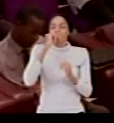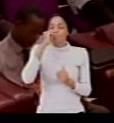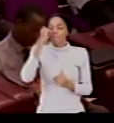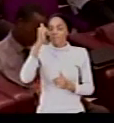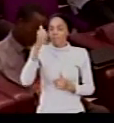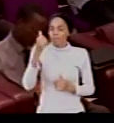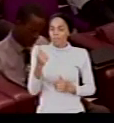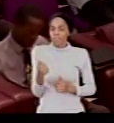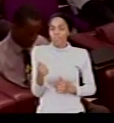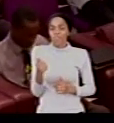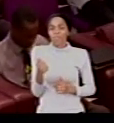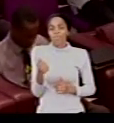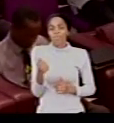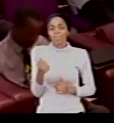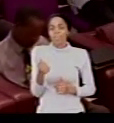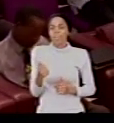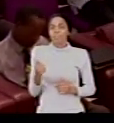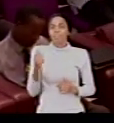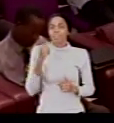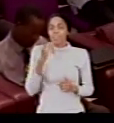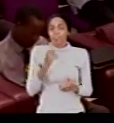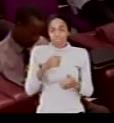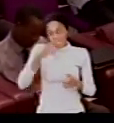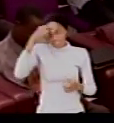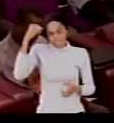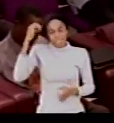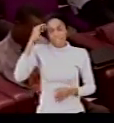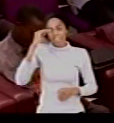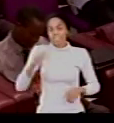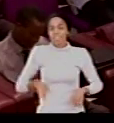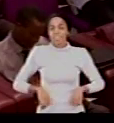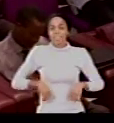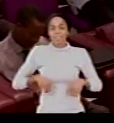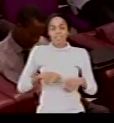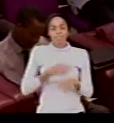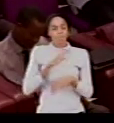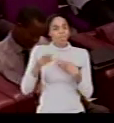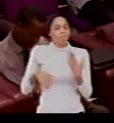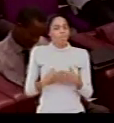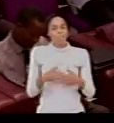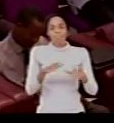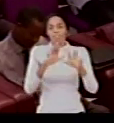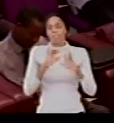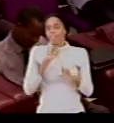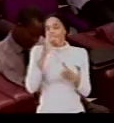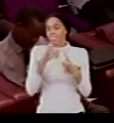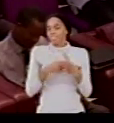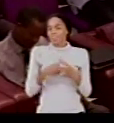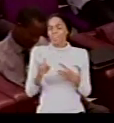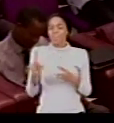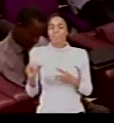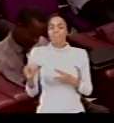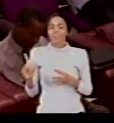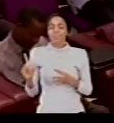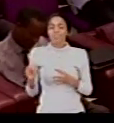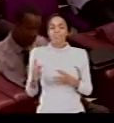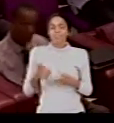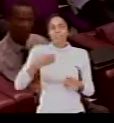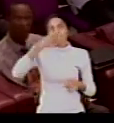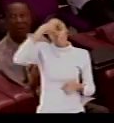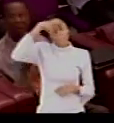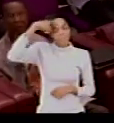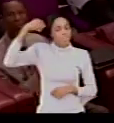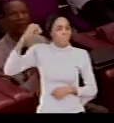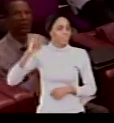lives. Oh yes, because he lives, all fear is